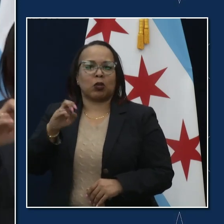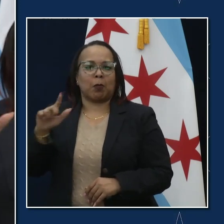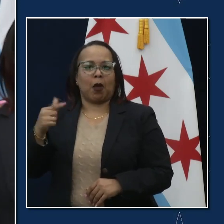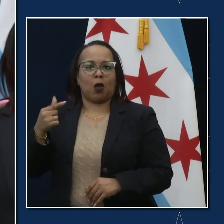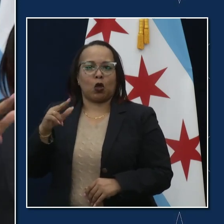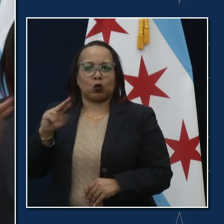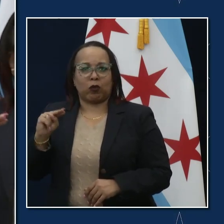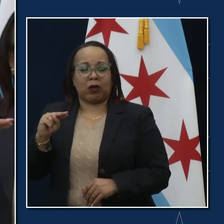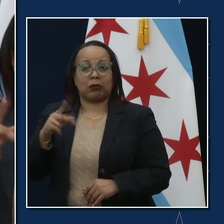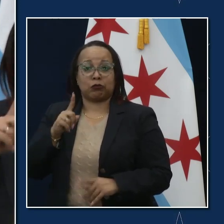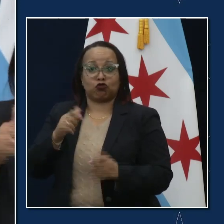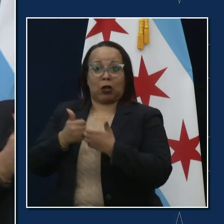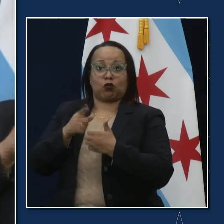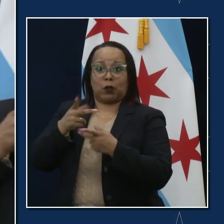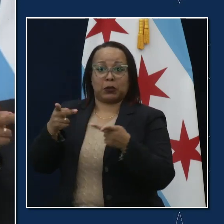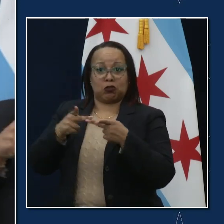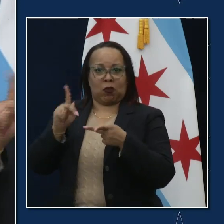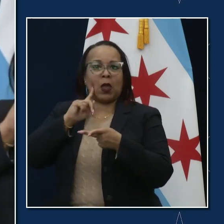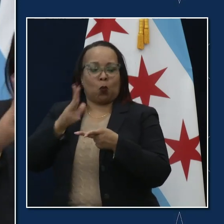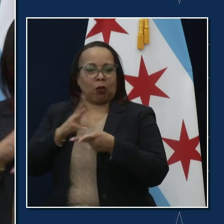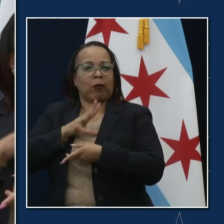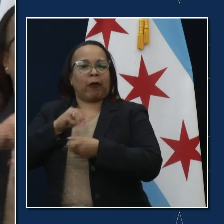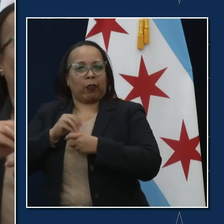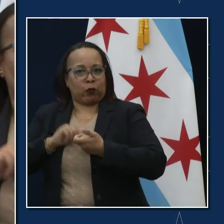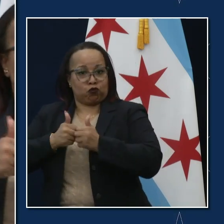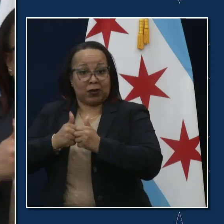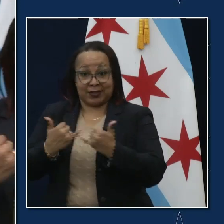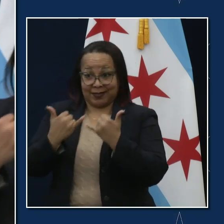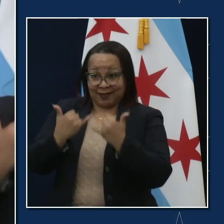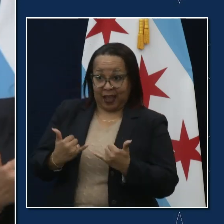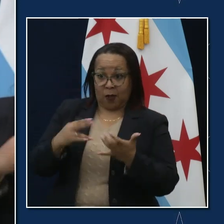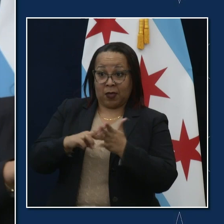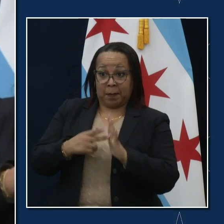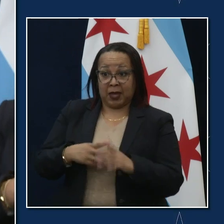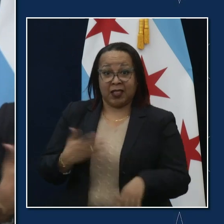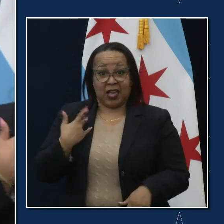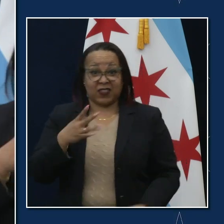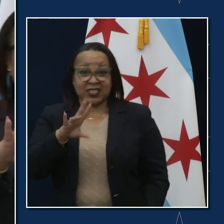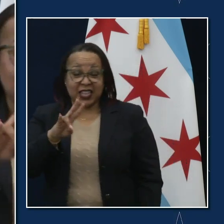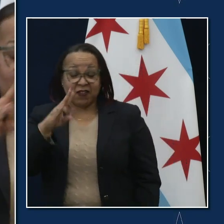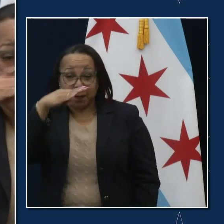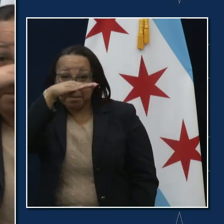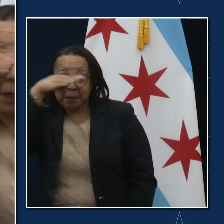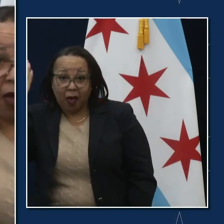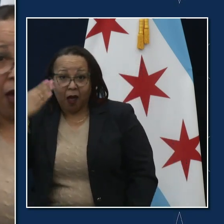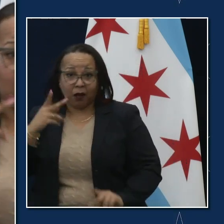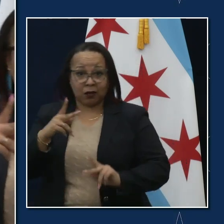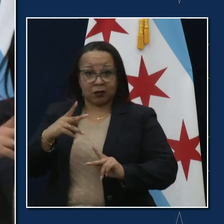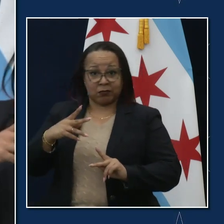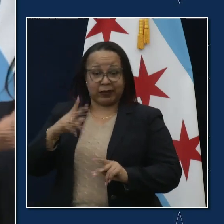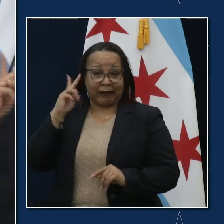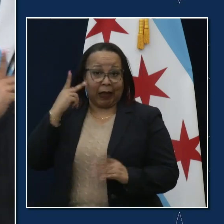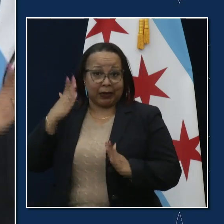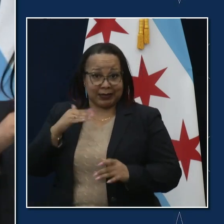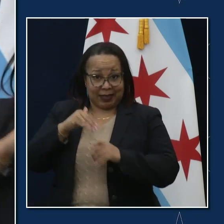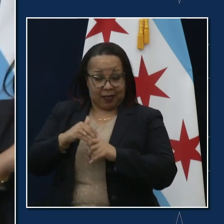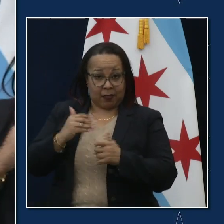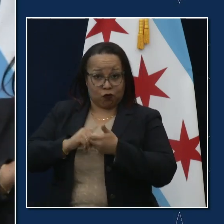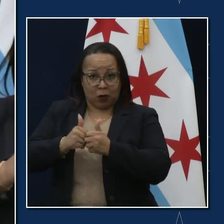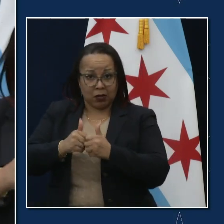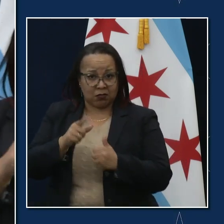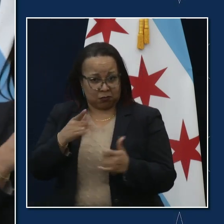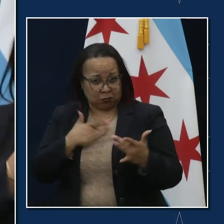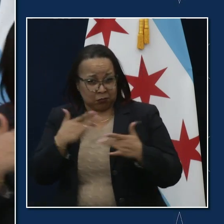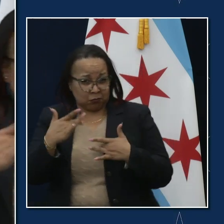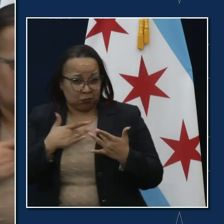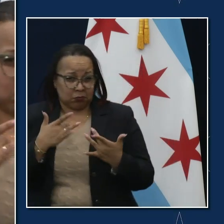dropped, meaning they will be in the race. As of now, that means there are 7 black candidates in the race. What concerns do you have about